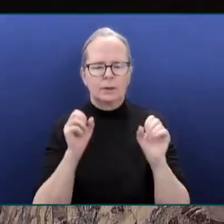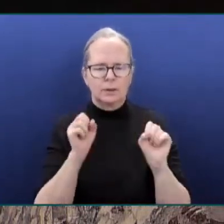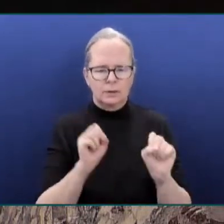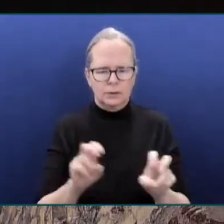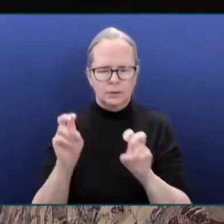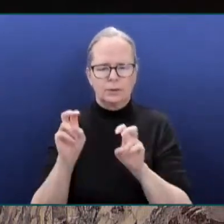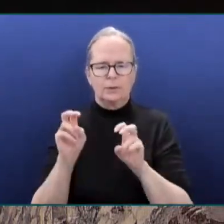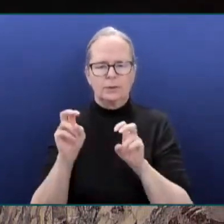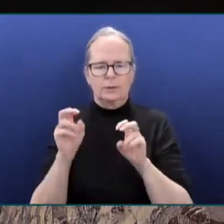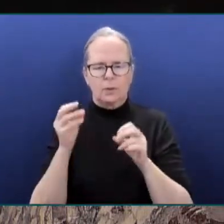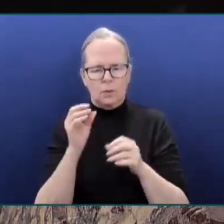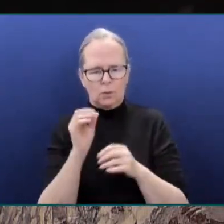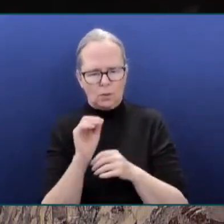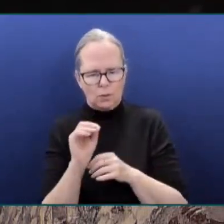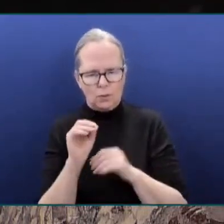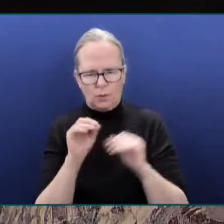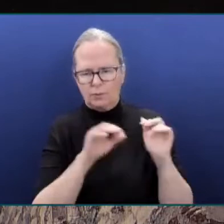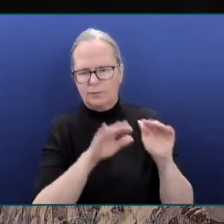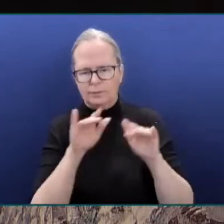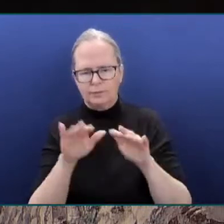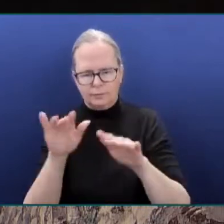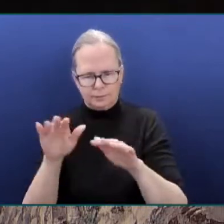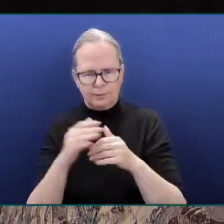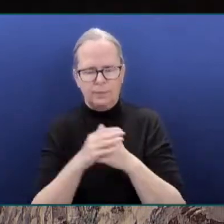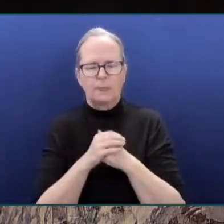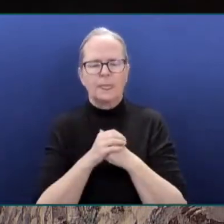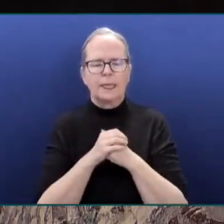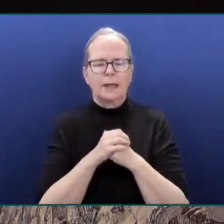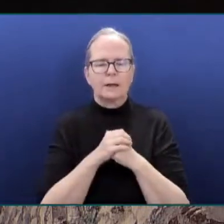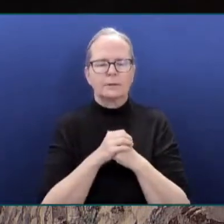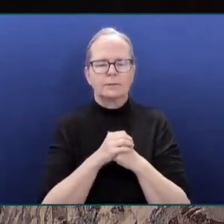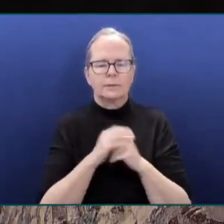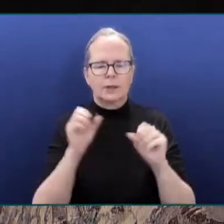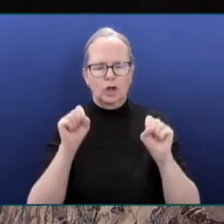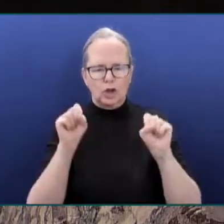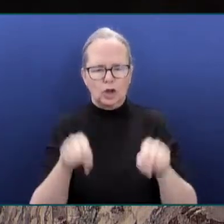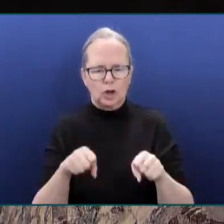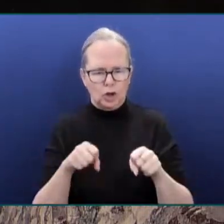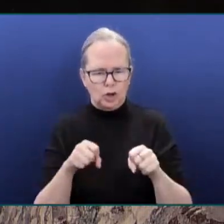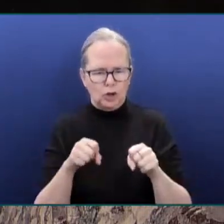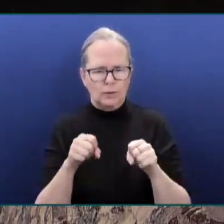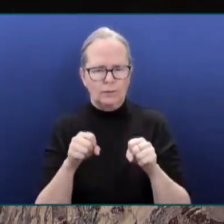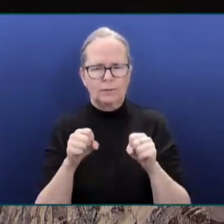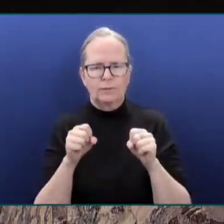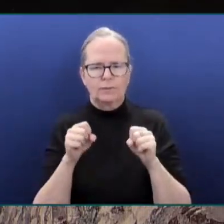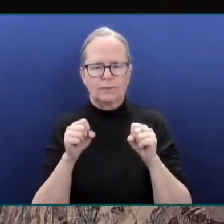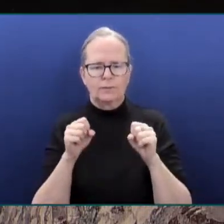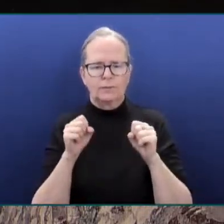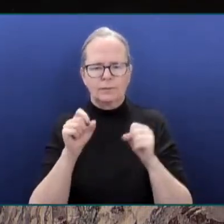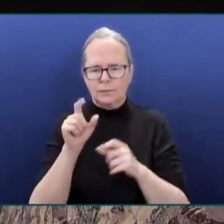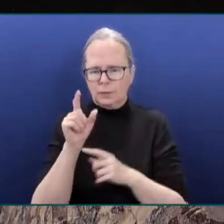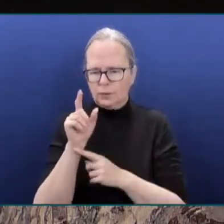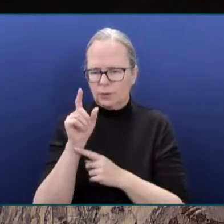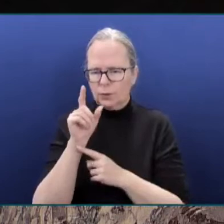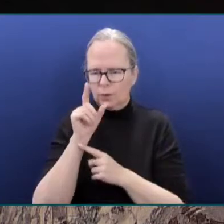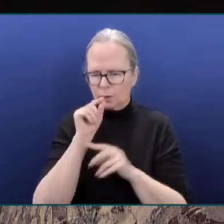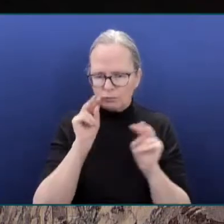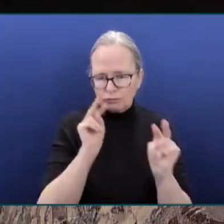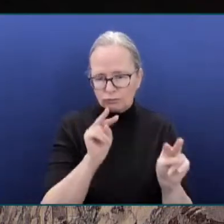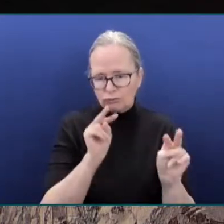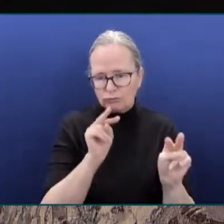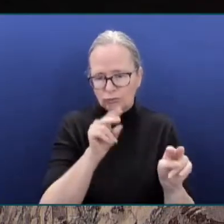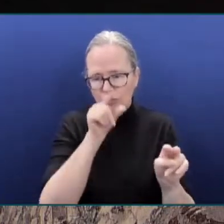and basic bird ID and birdwatching courses will be provided by local experts, and the North Island Wildlife Recovery Centre will be doing an eagle